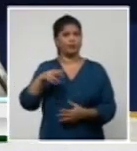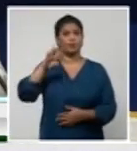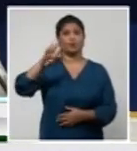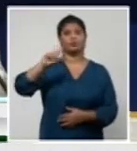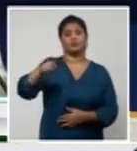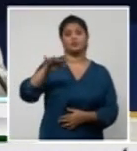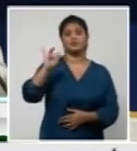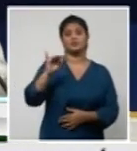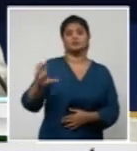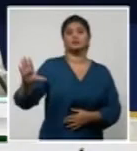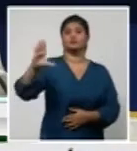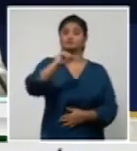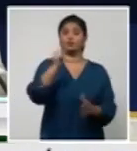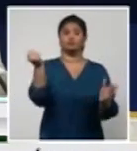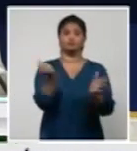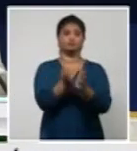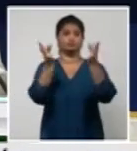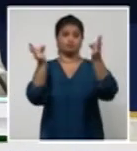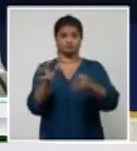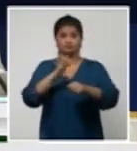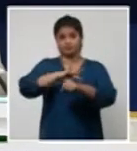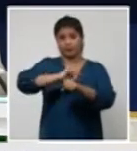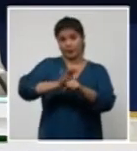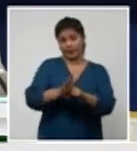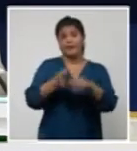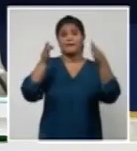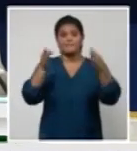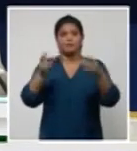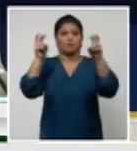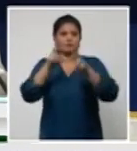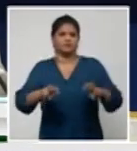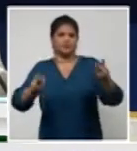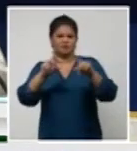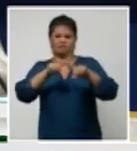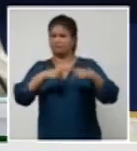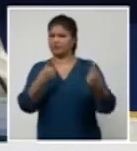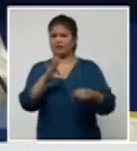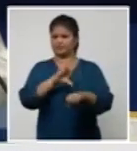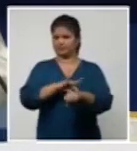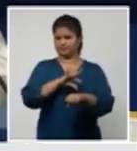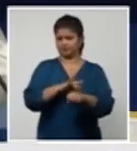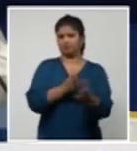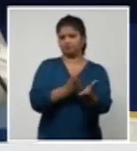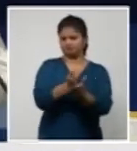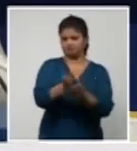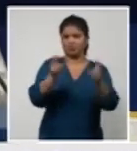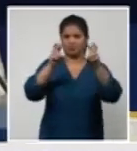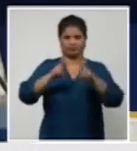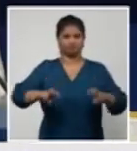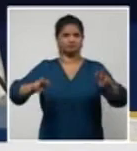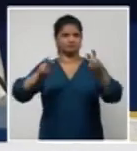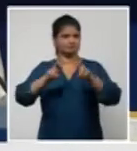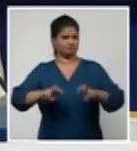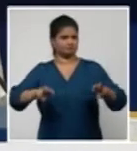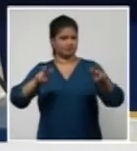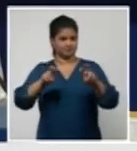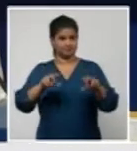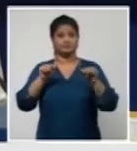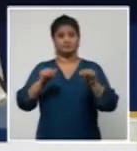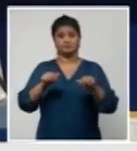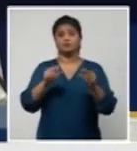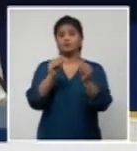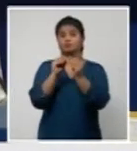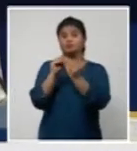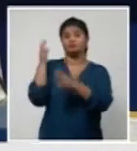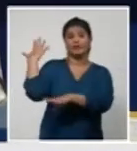are women, for 49.6% of the total, and 7 are men, for 50.4% of all